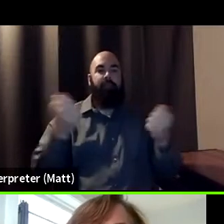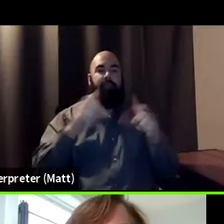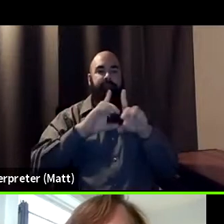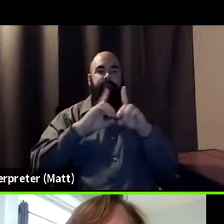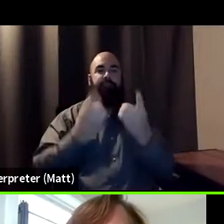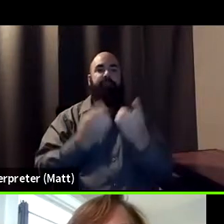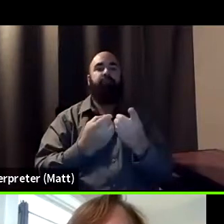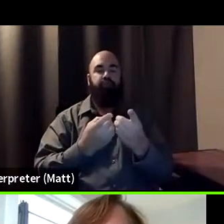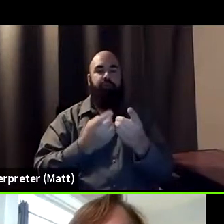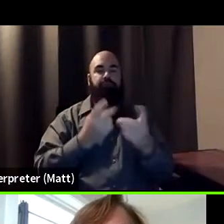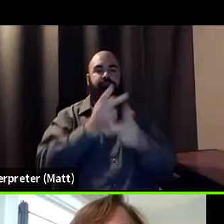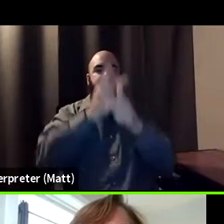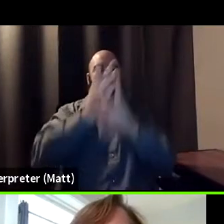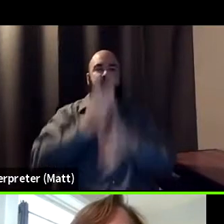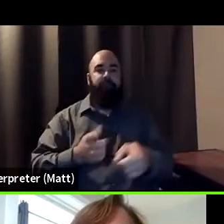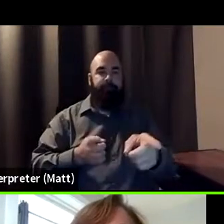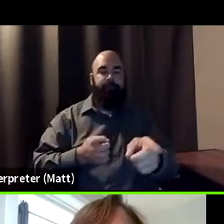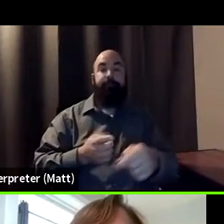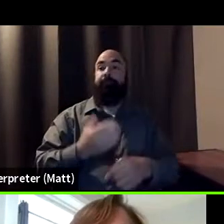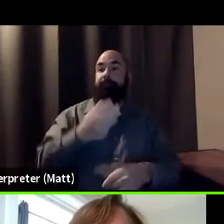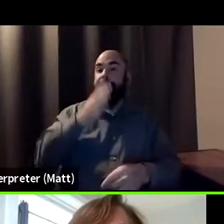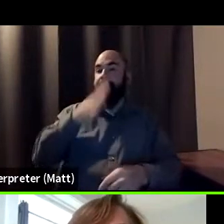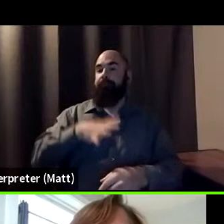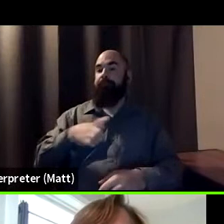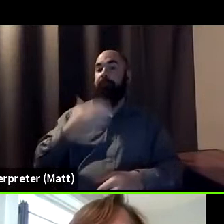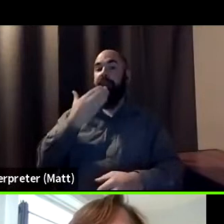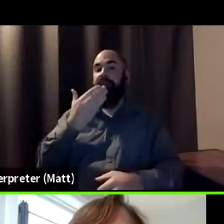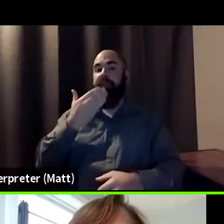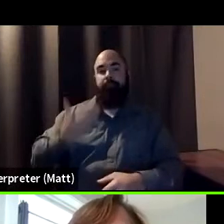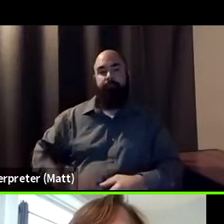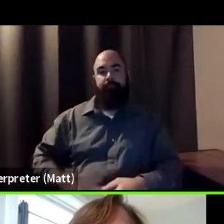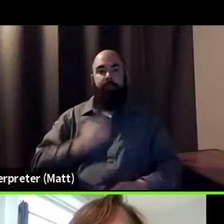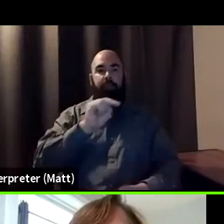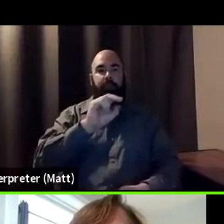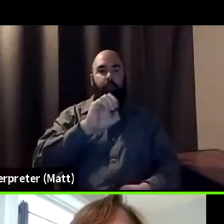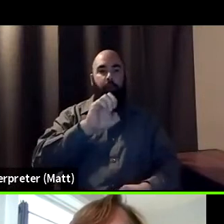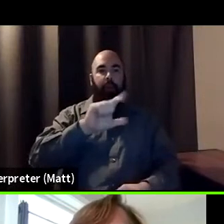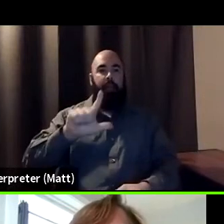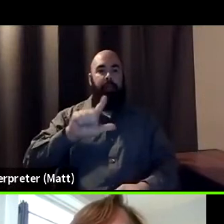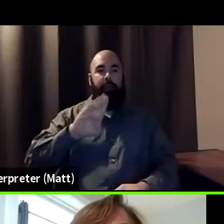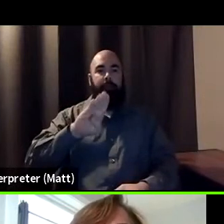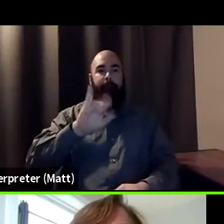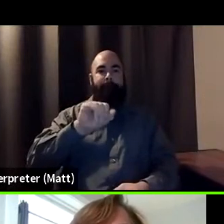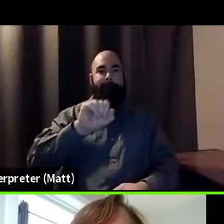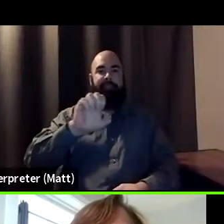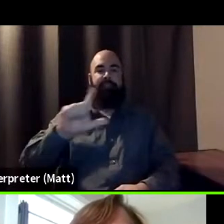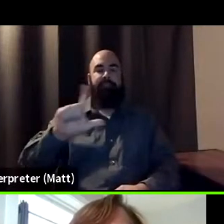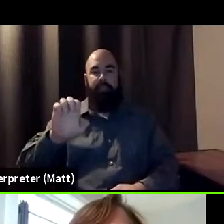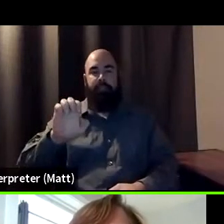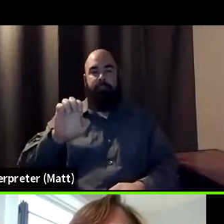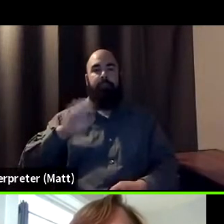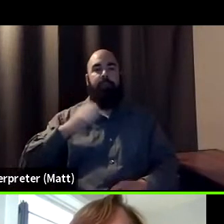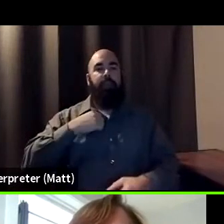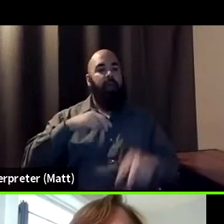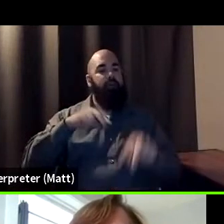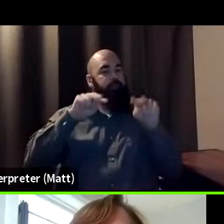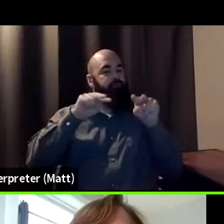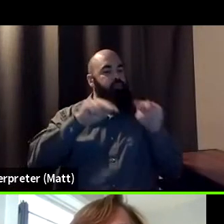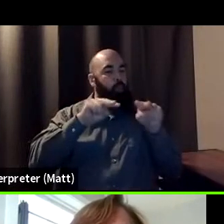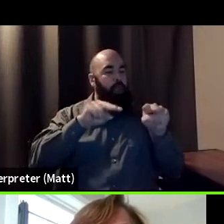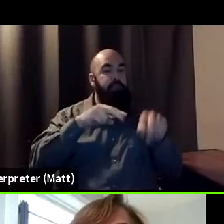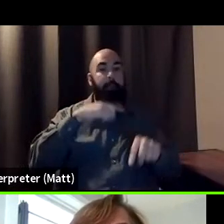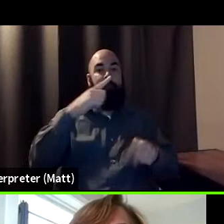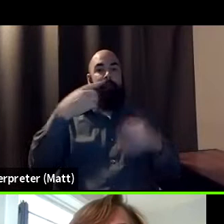for moderating this evening again. Noelle Bissell, Director of the New River Health District. I've been overseeing the public health